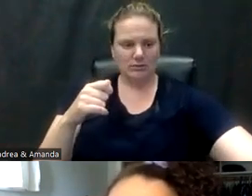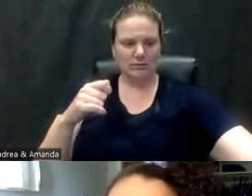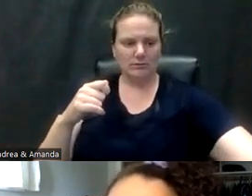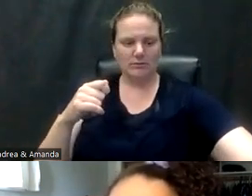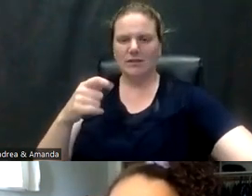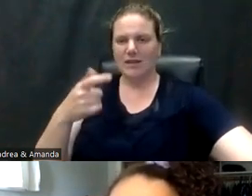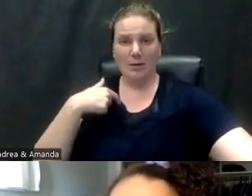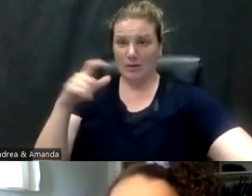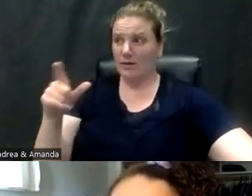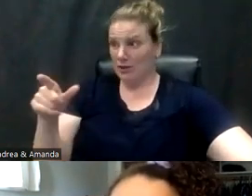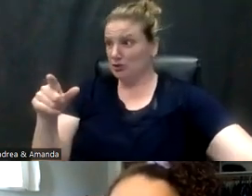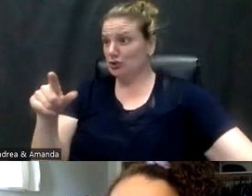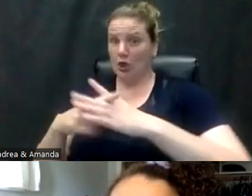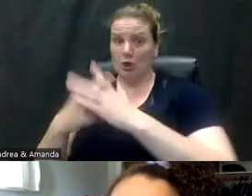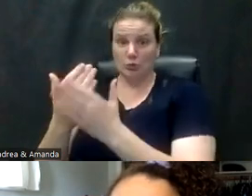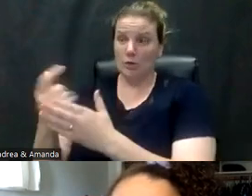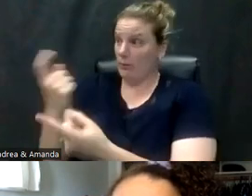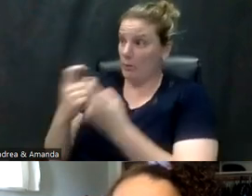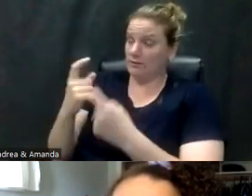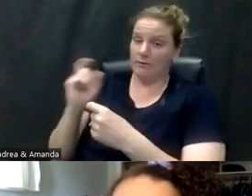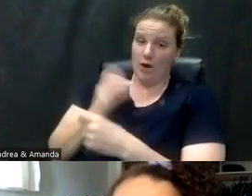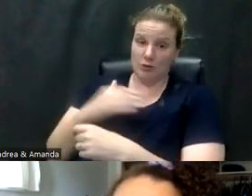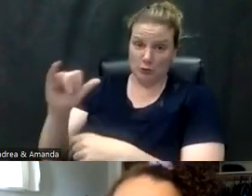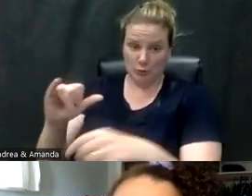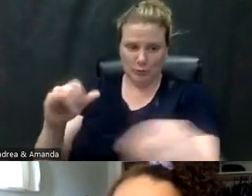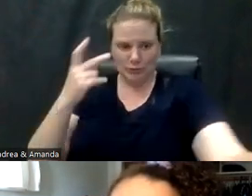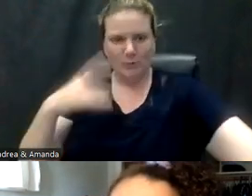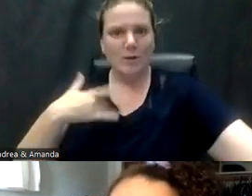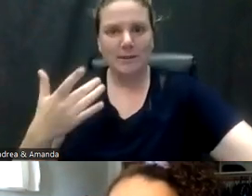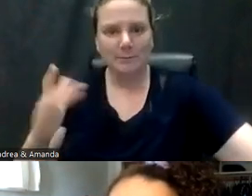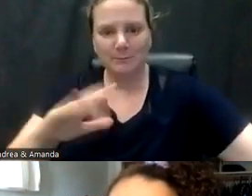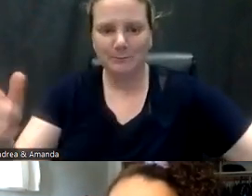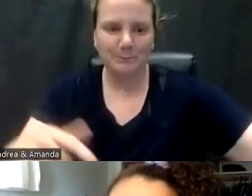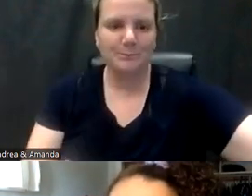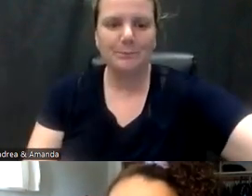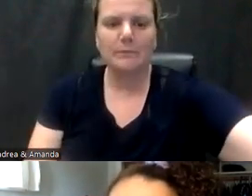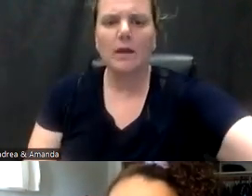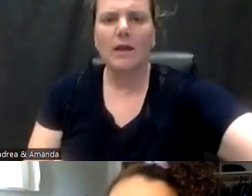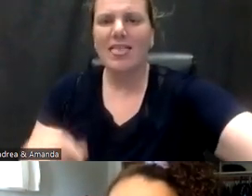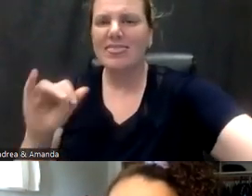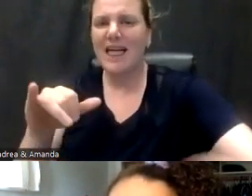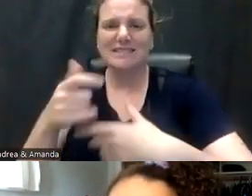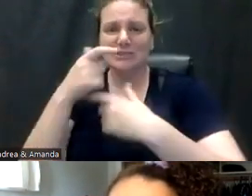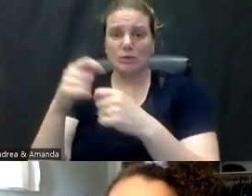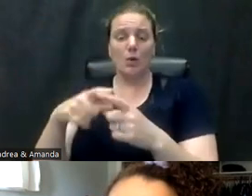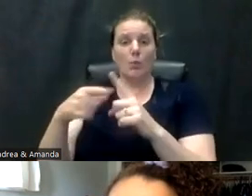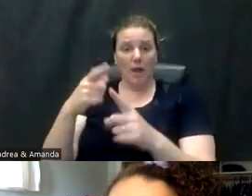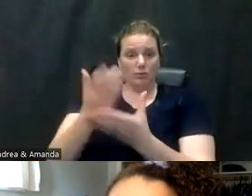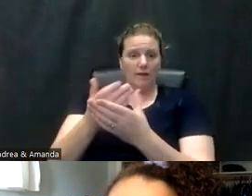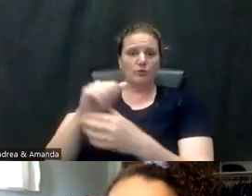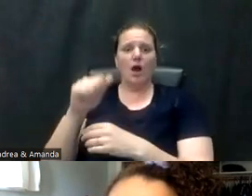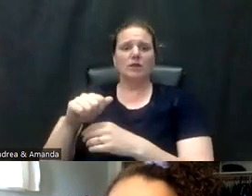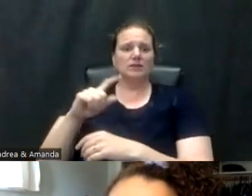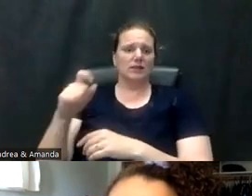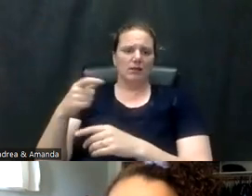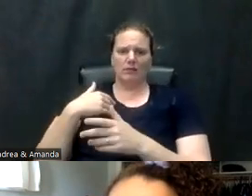as well to see what we're doing. So I found that interesting. And when I did get to Austin, Texas, they're set up similar